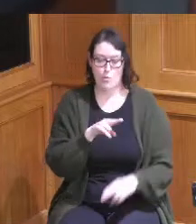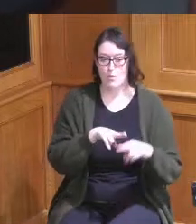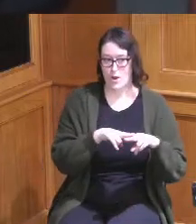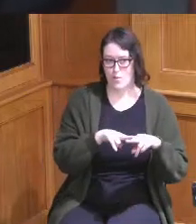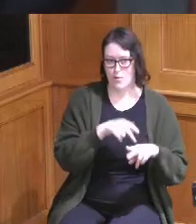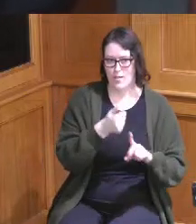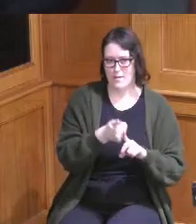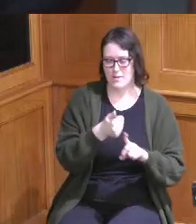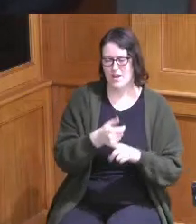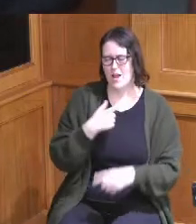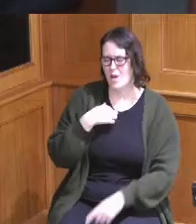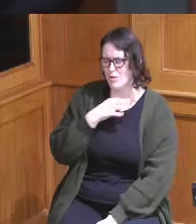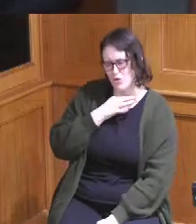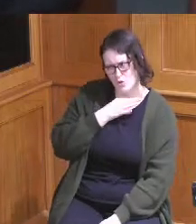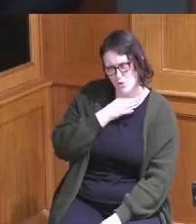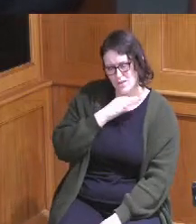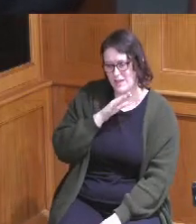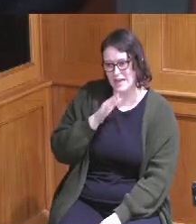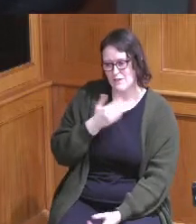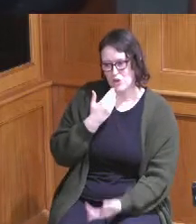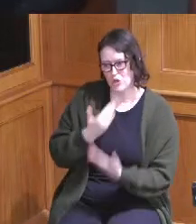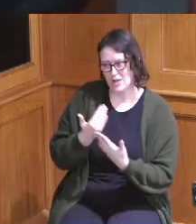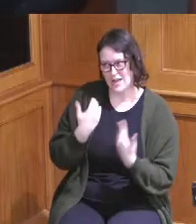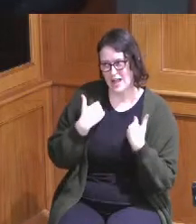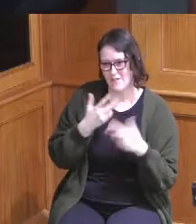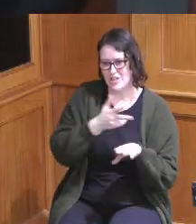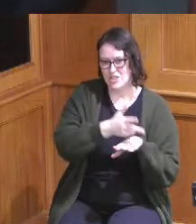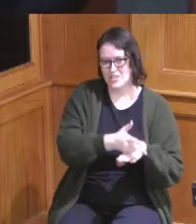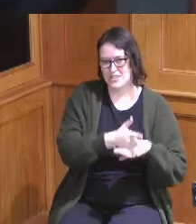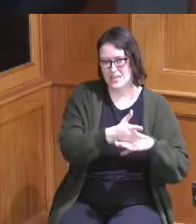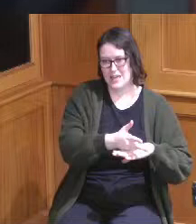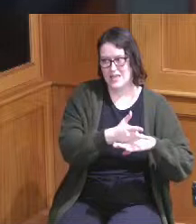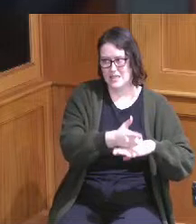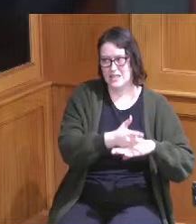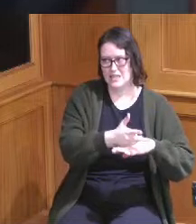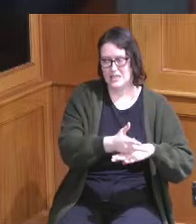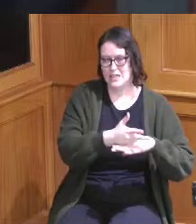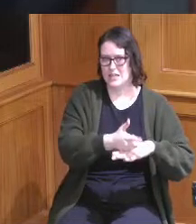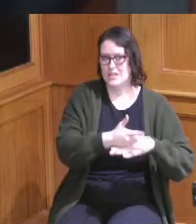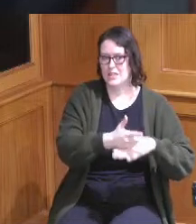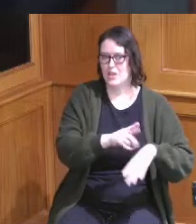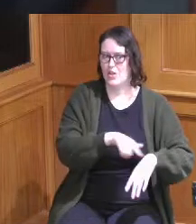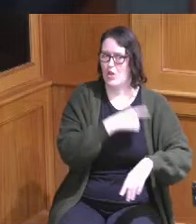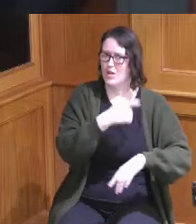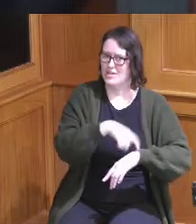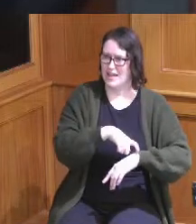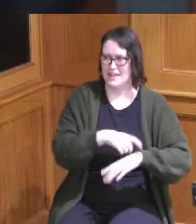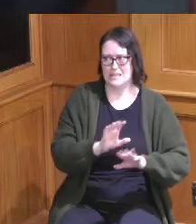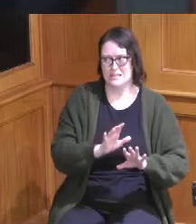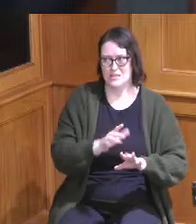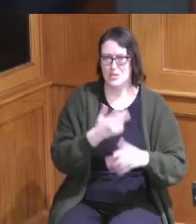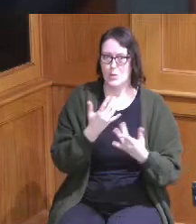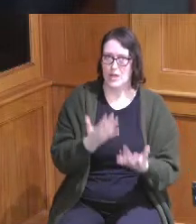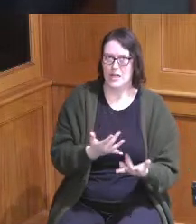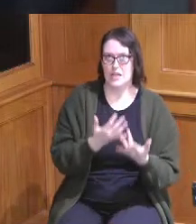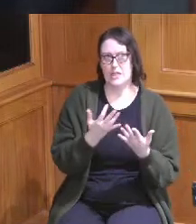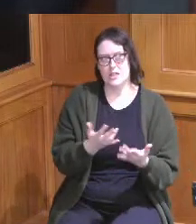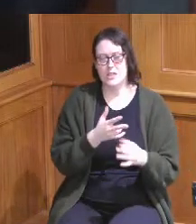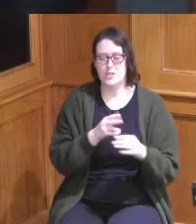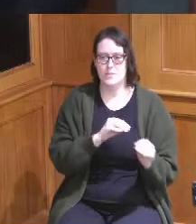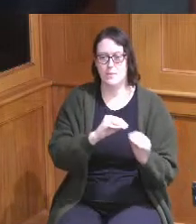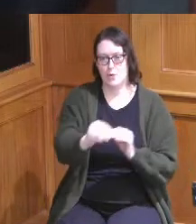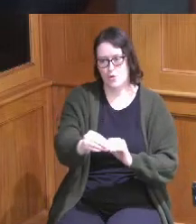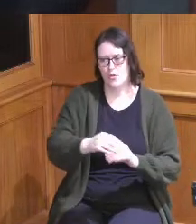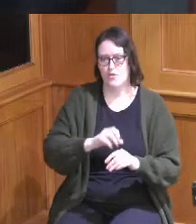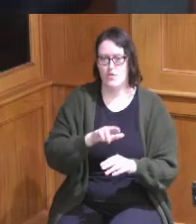curious about that because it's never a good situation to have the car sitting for a long length of time waiting to get